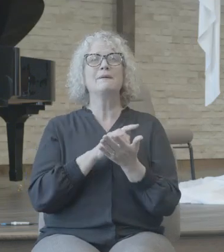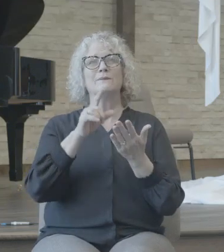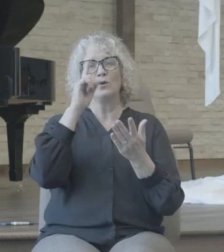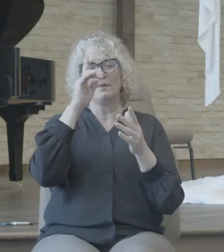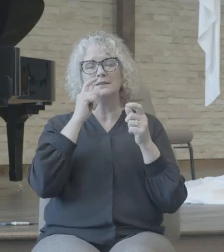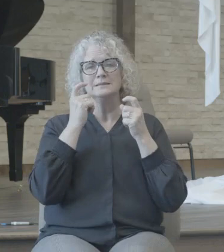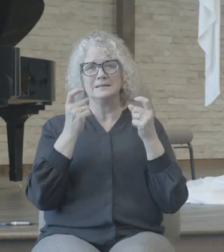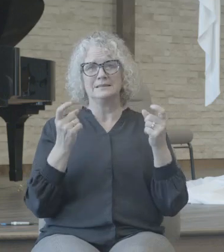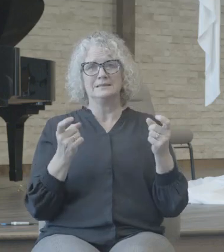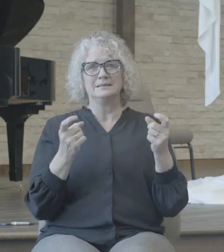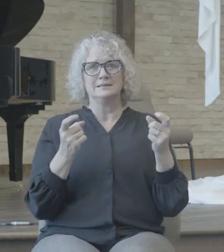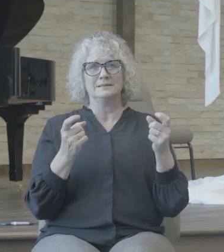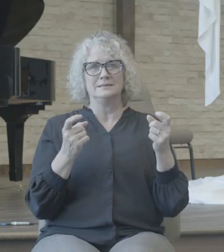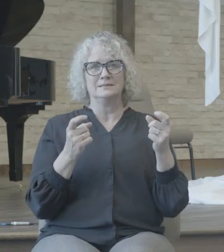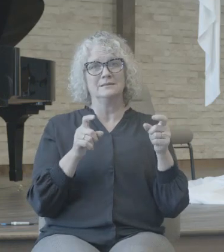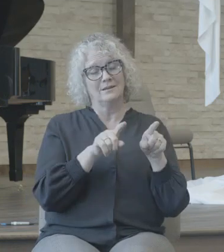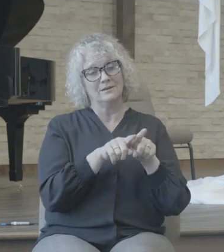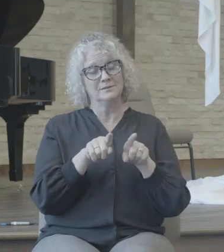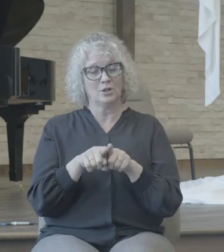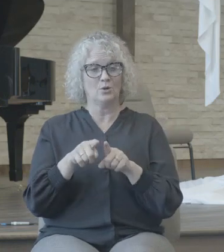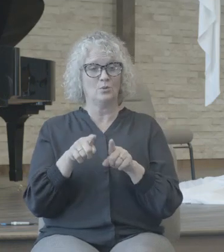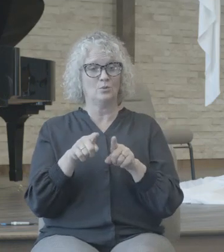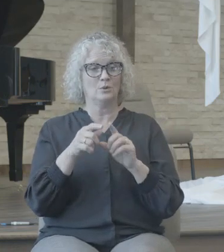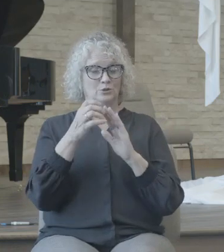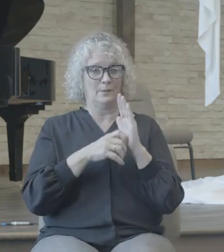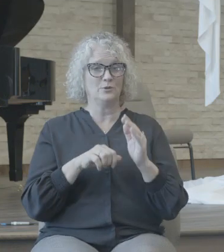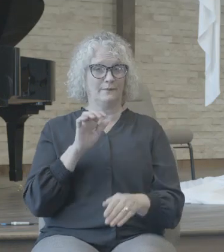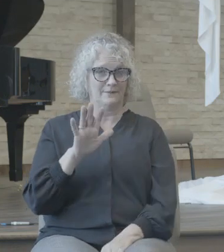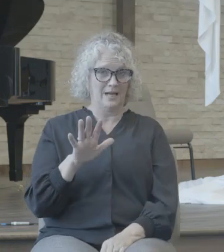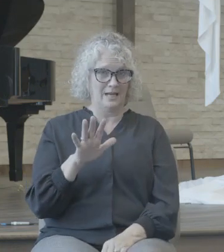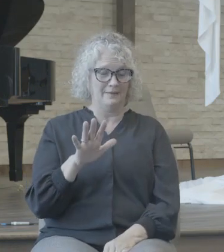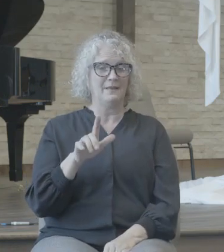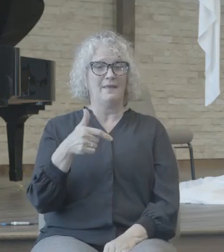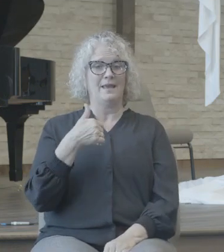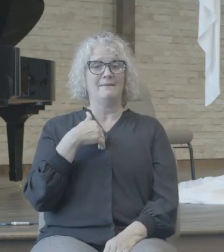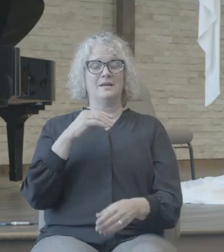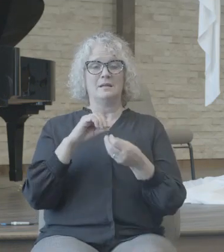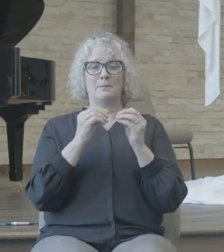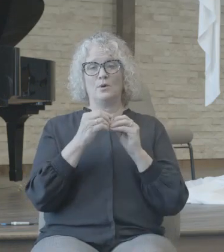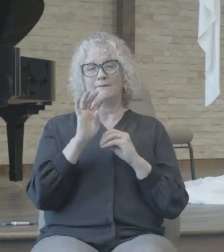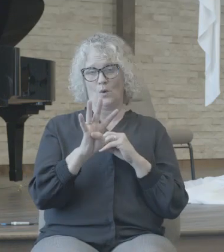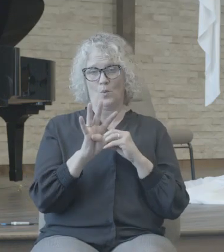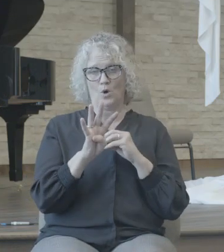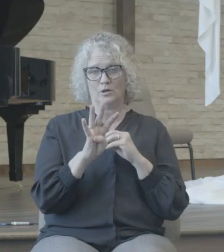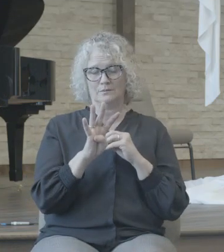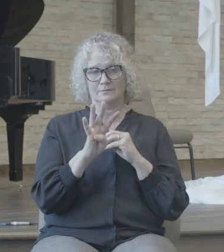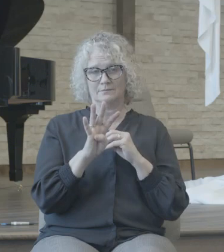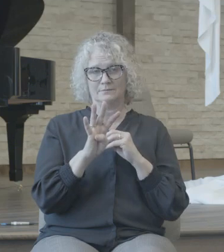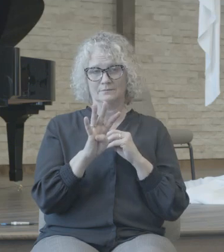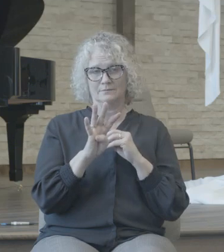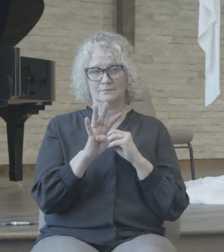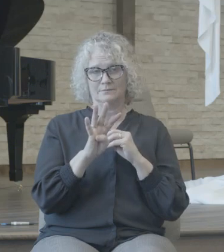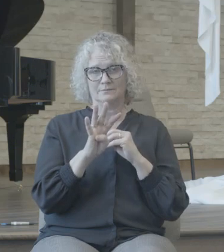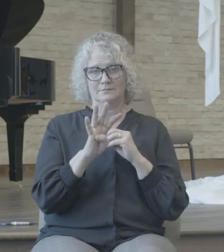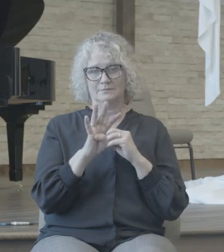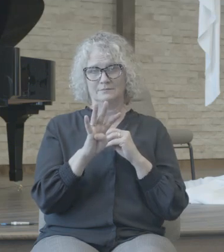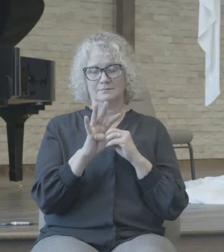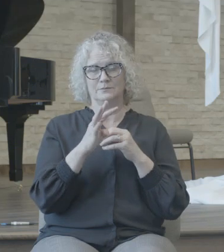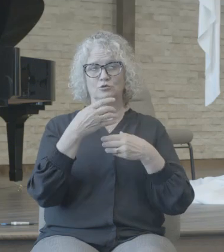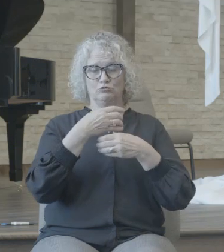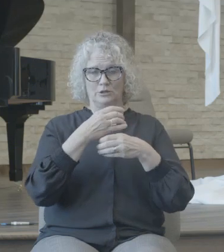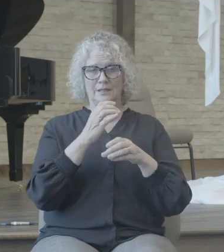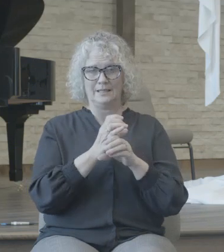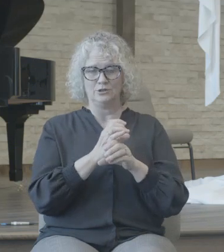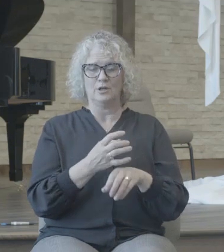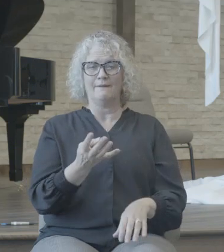There's also a couple of numbers in chapter 5. There's the number 4, which is the number of creation. The